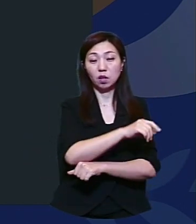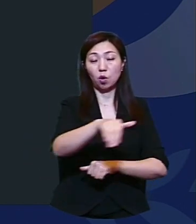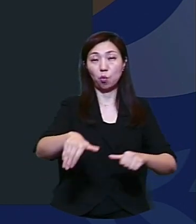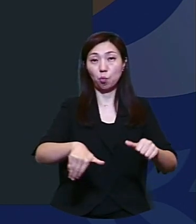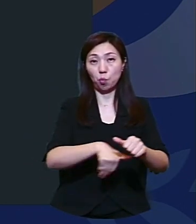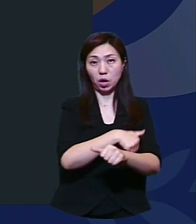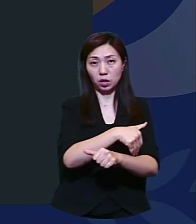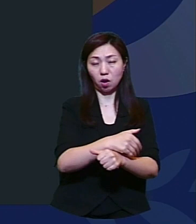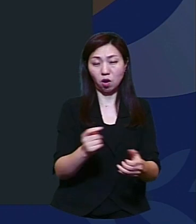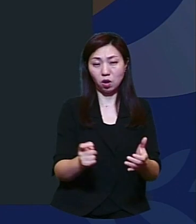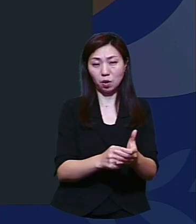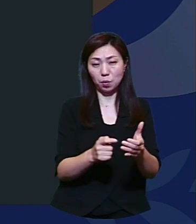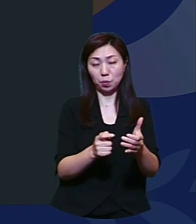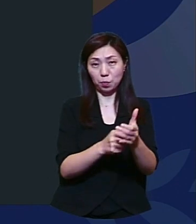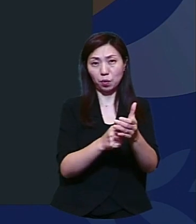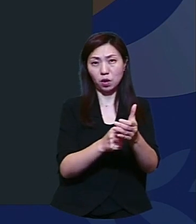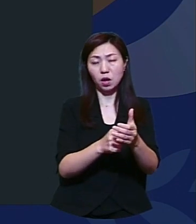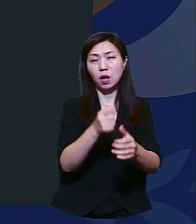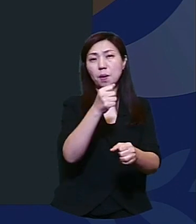Did you get the